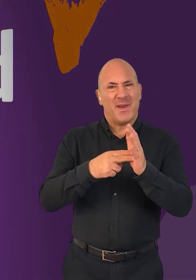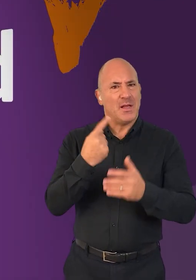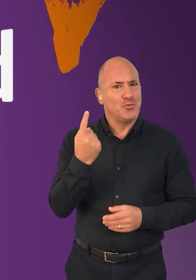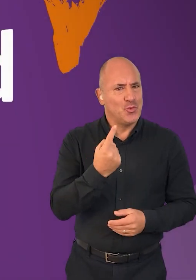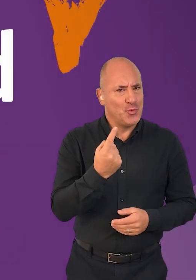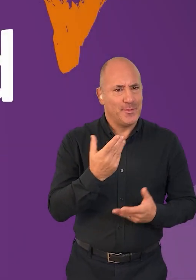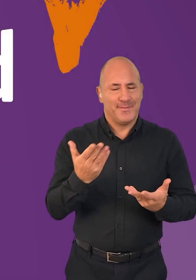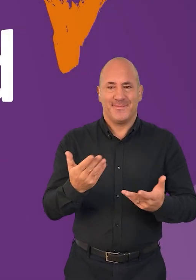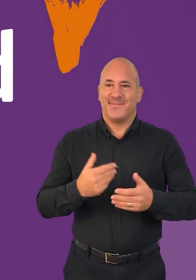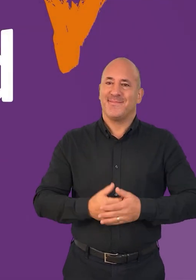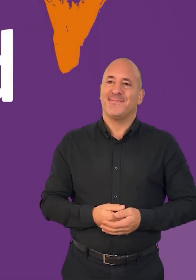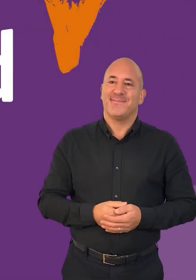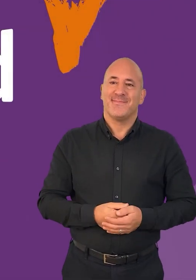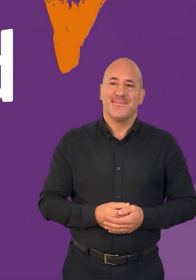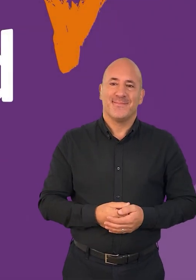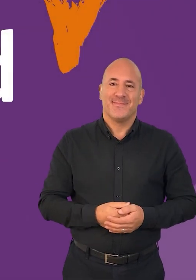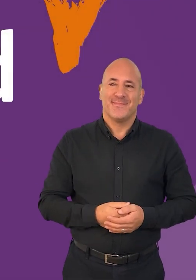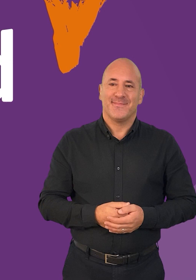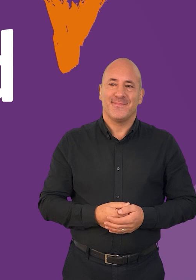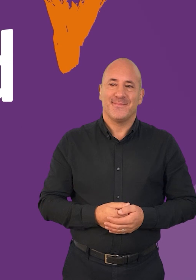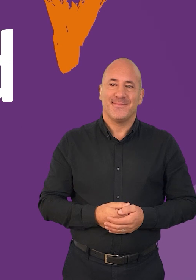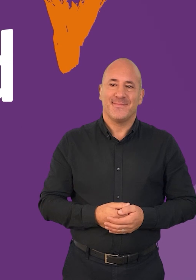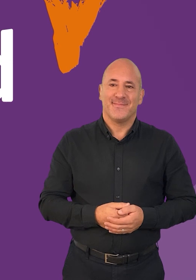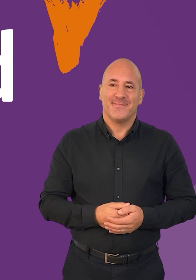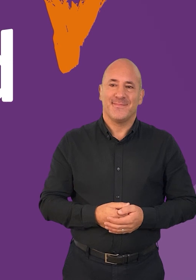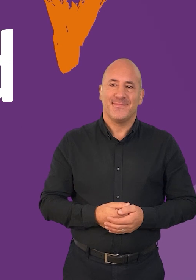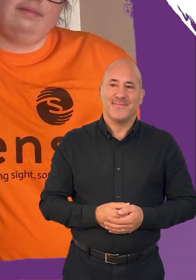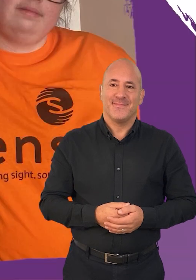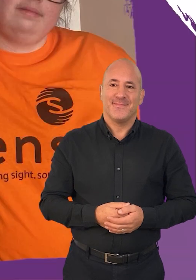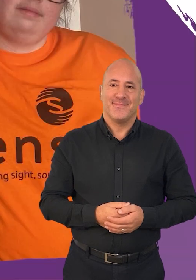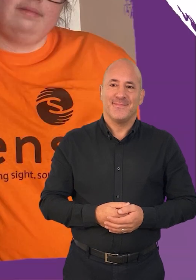The nominees are